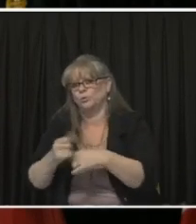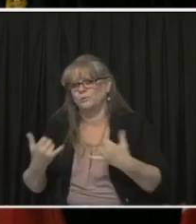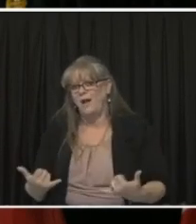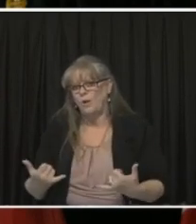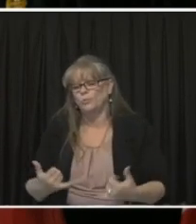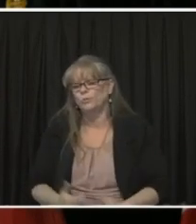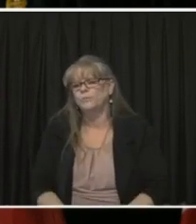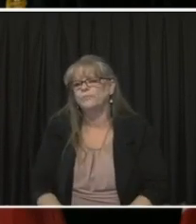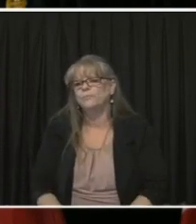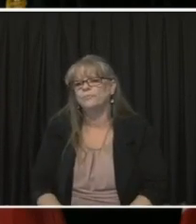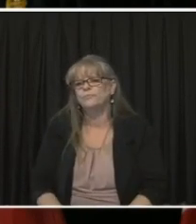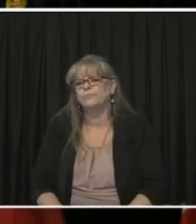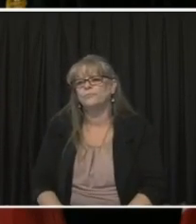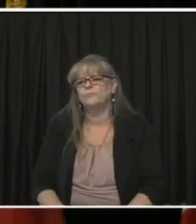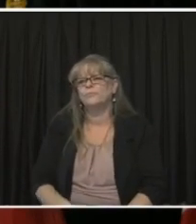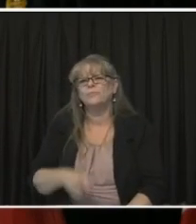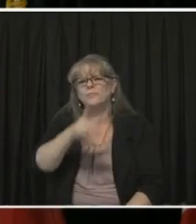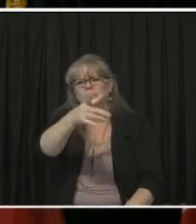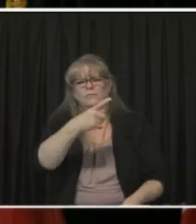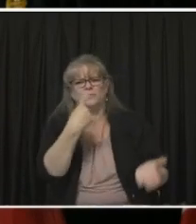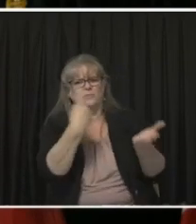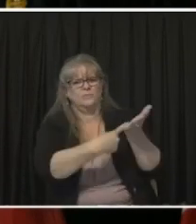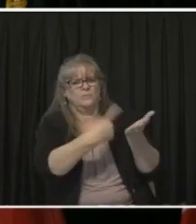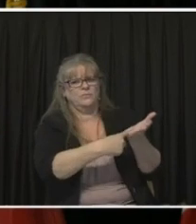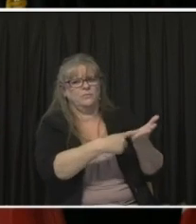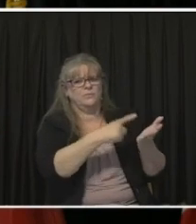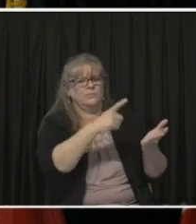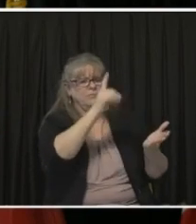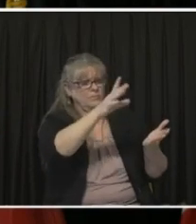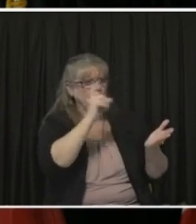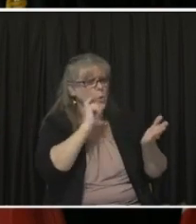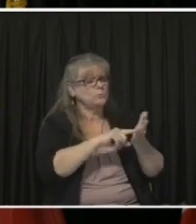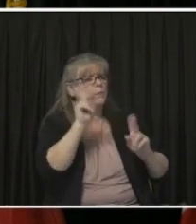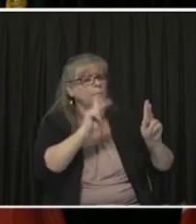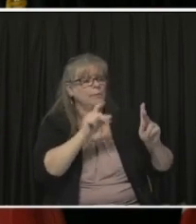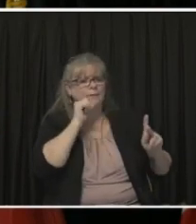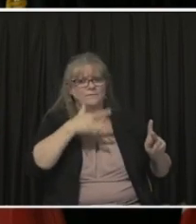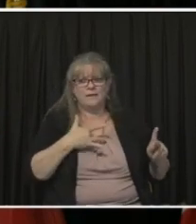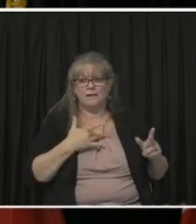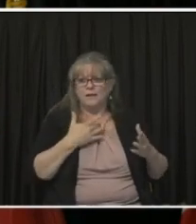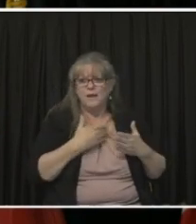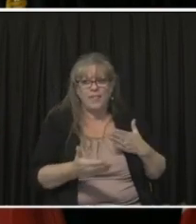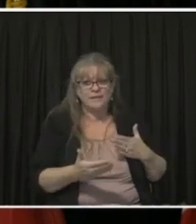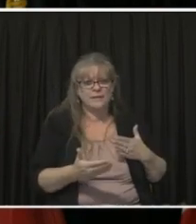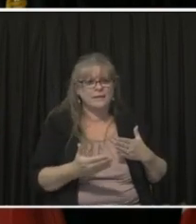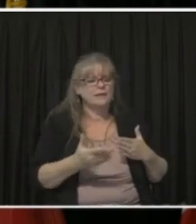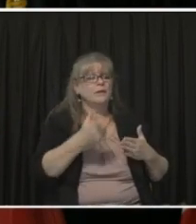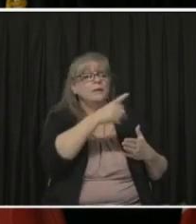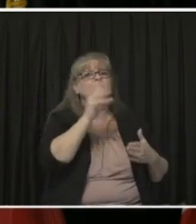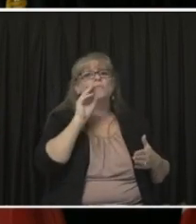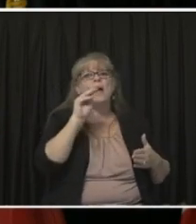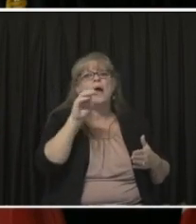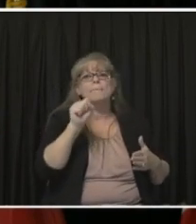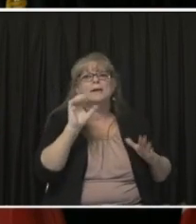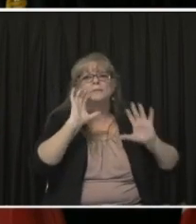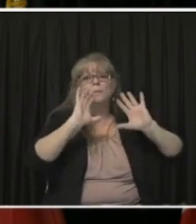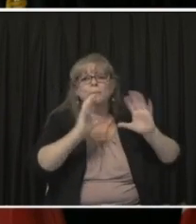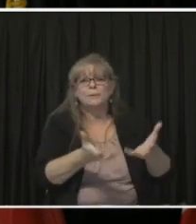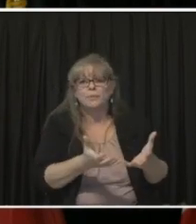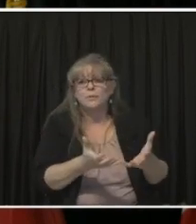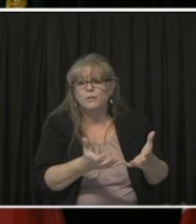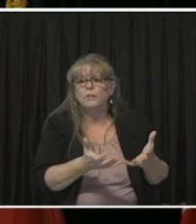Symptomatic cases with a place like the JBS plant reopening without testing, how can those workers be confident that they're not